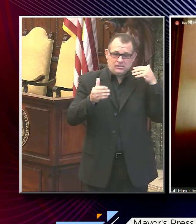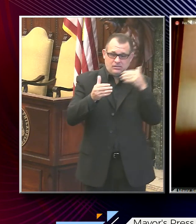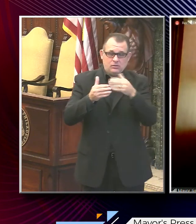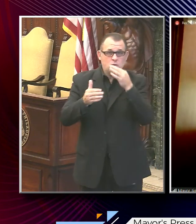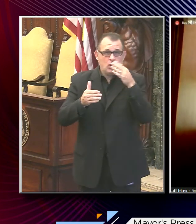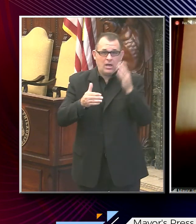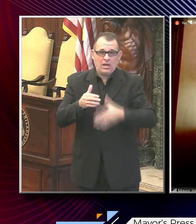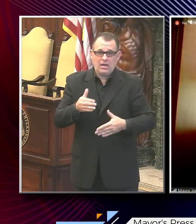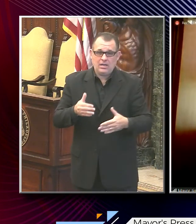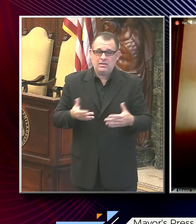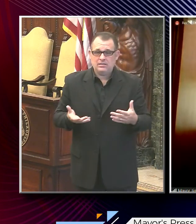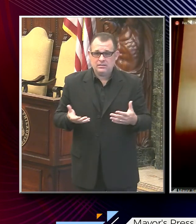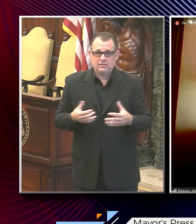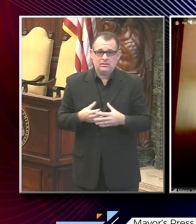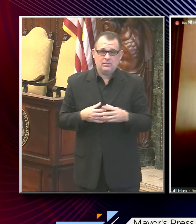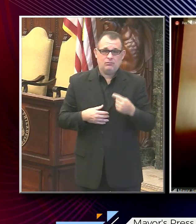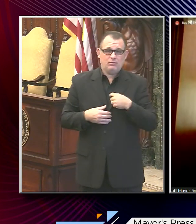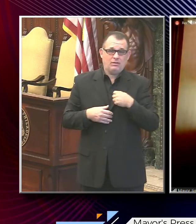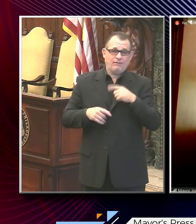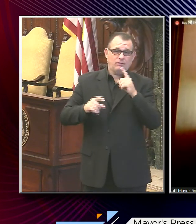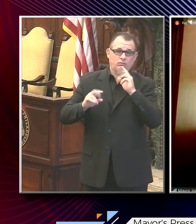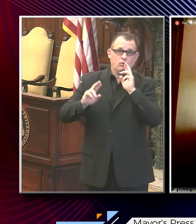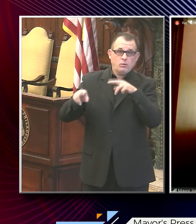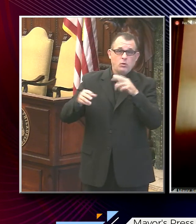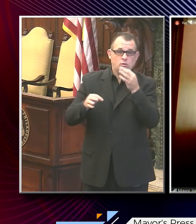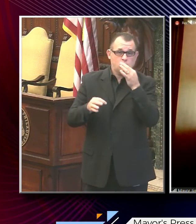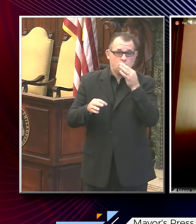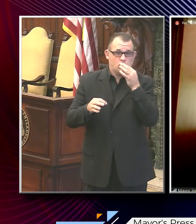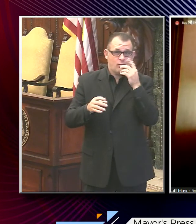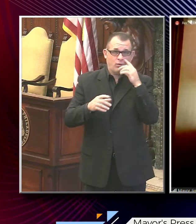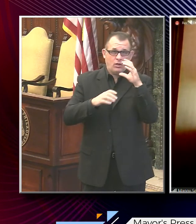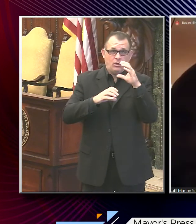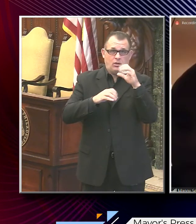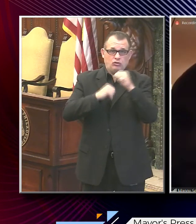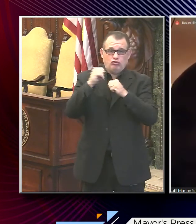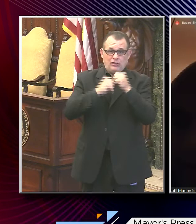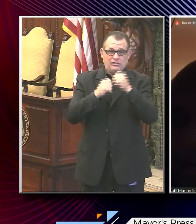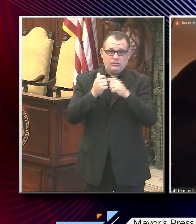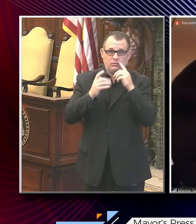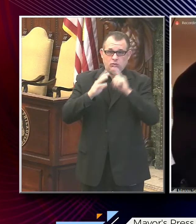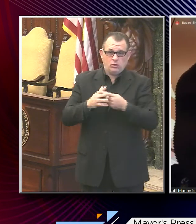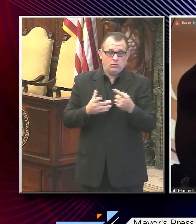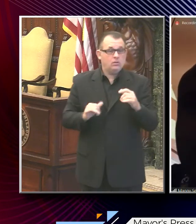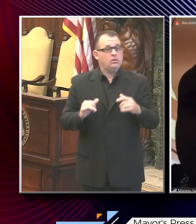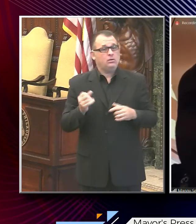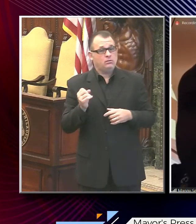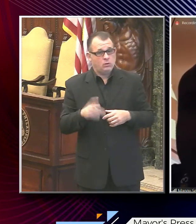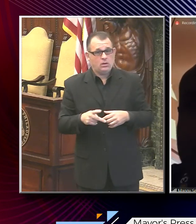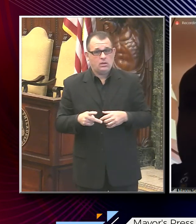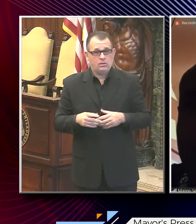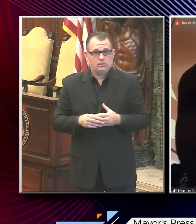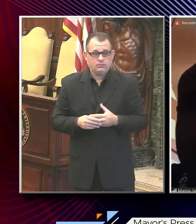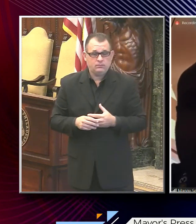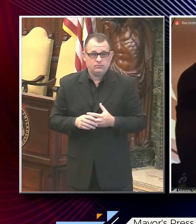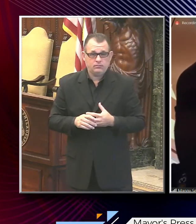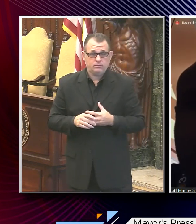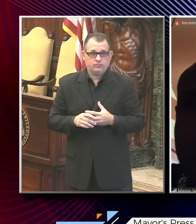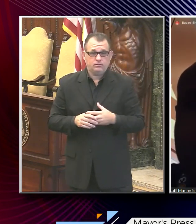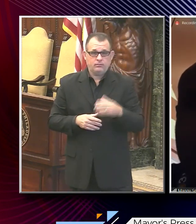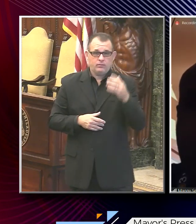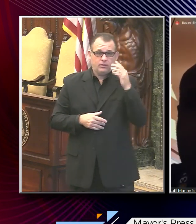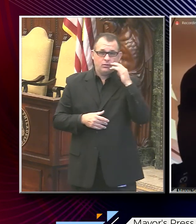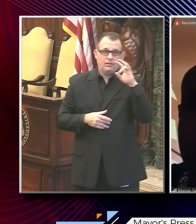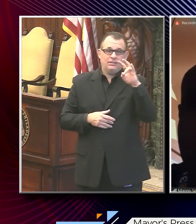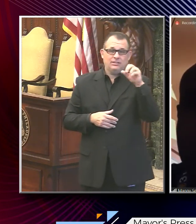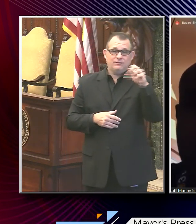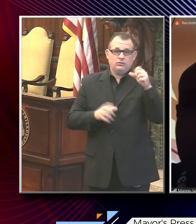and we'll get a report soon on when construction might begin. Okay, on that, okay. And just, Sixers fan to Sixers fan,